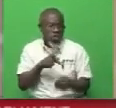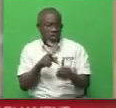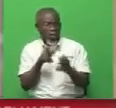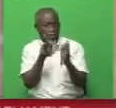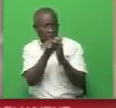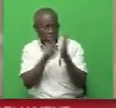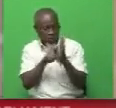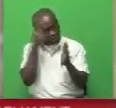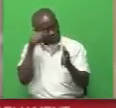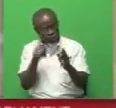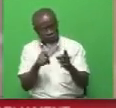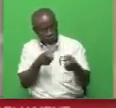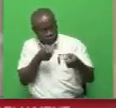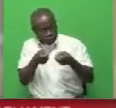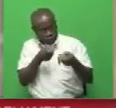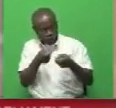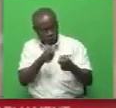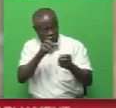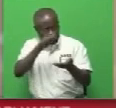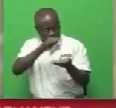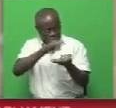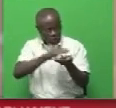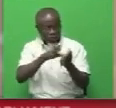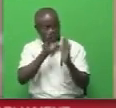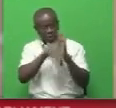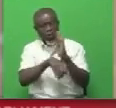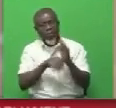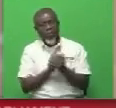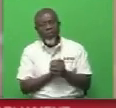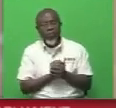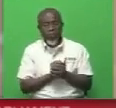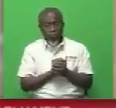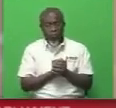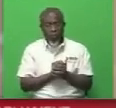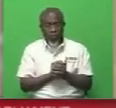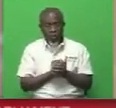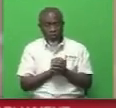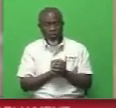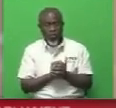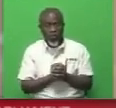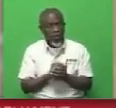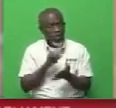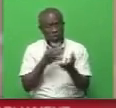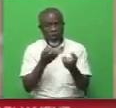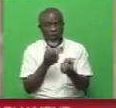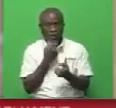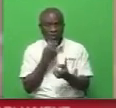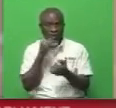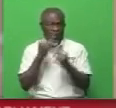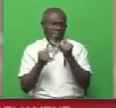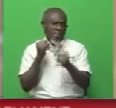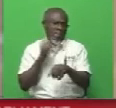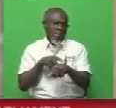situation. So, Madam President, in closing, I just want to say, the last time a population in this country was